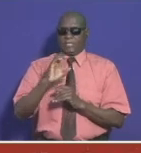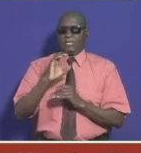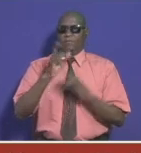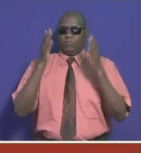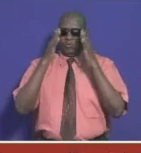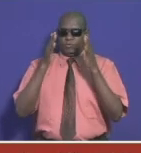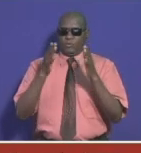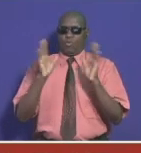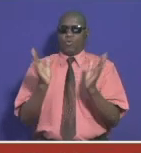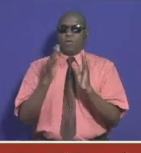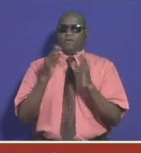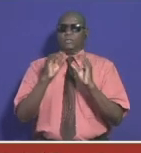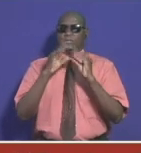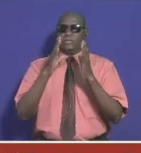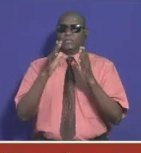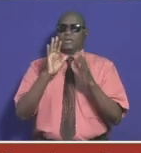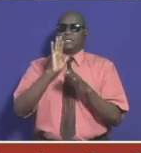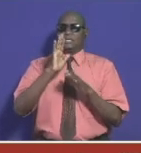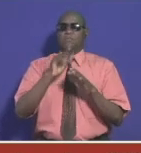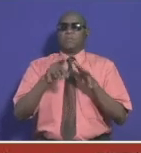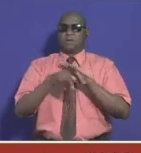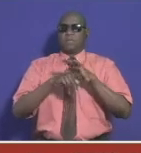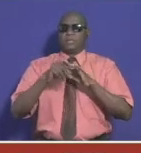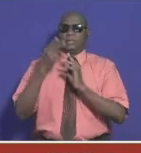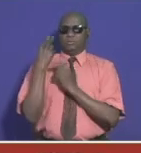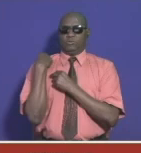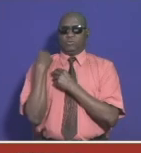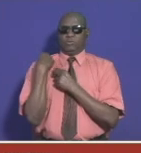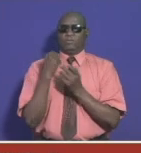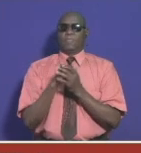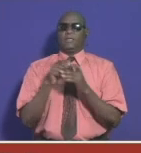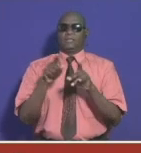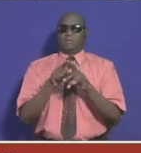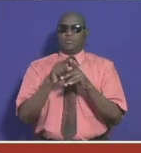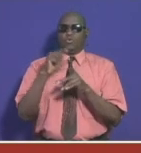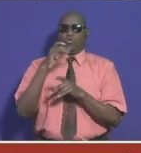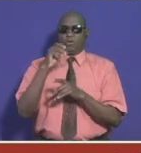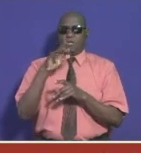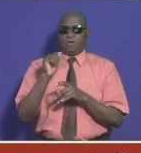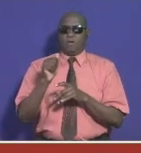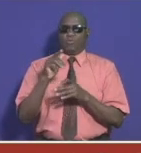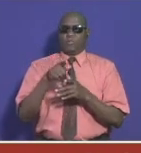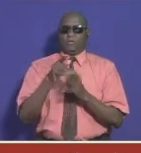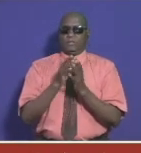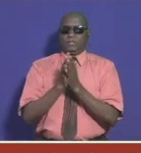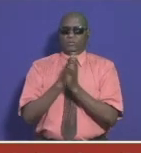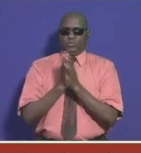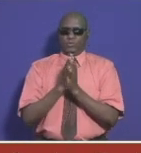welfare of teachers as its primary responsibility. Gloria Misimbi begins with that report.